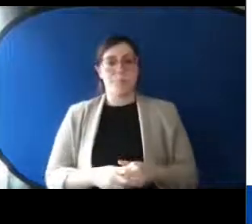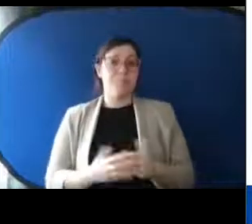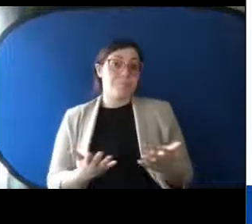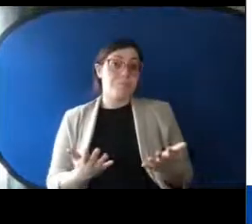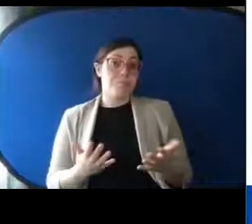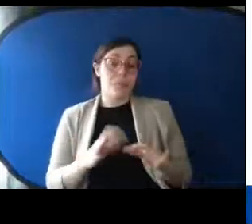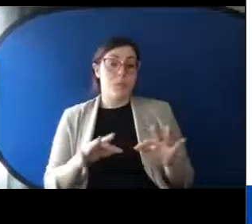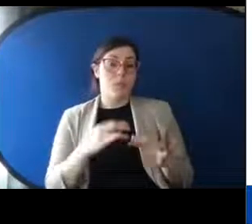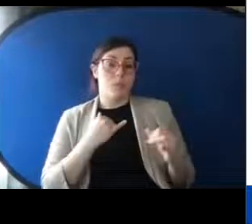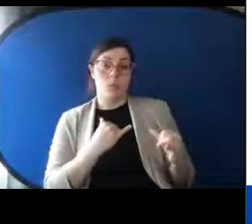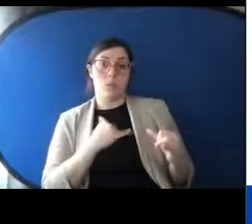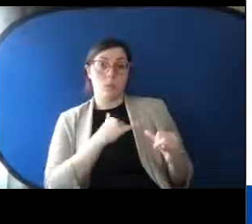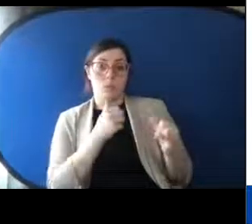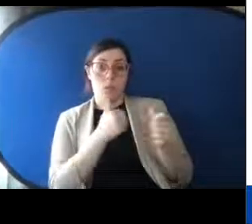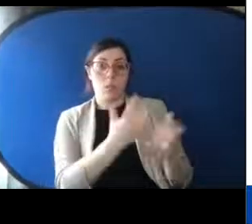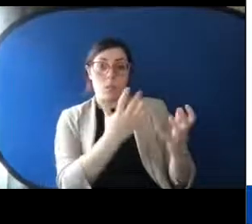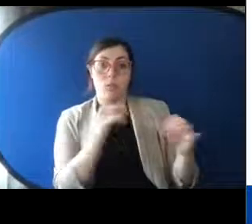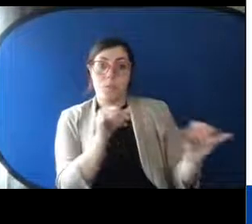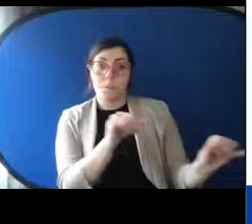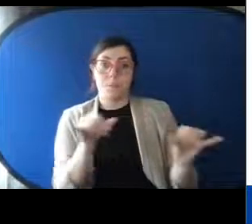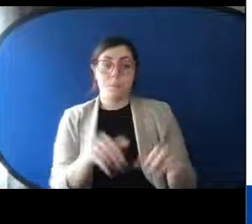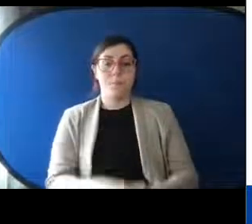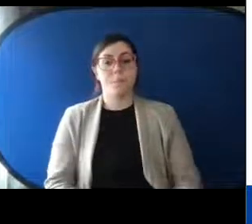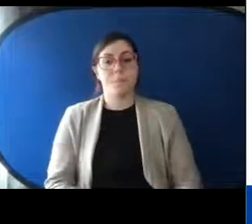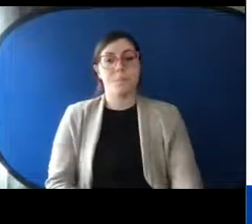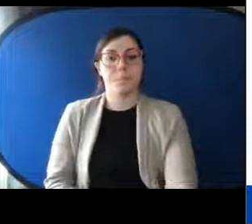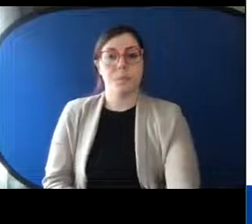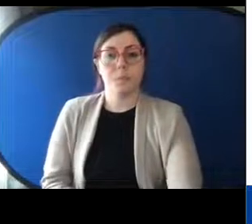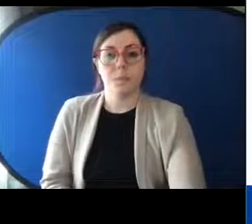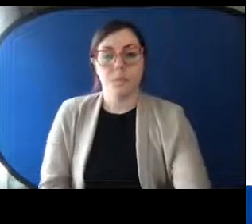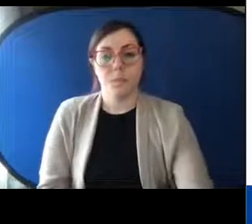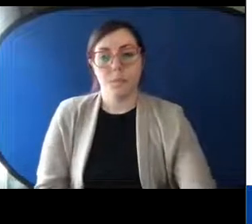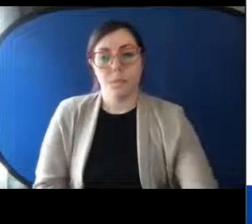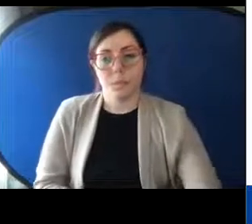want. Slide, please.